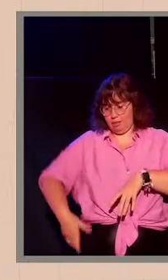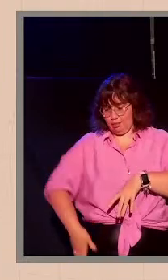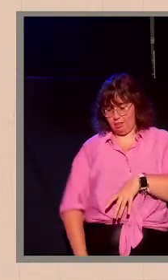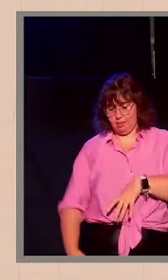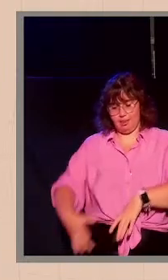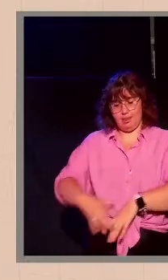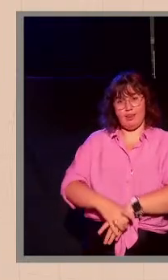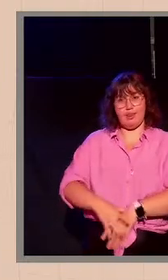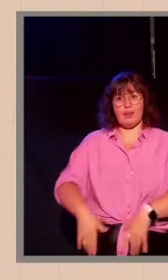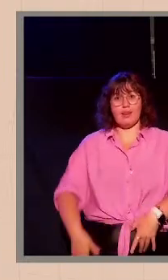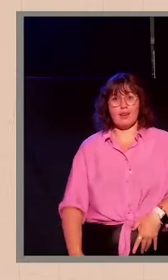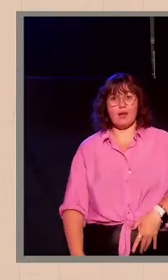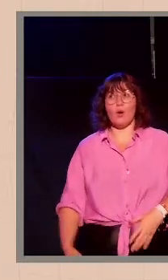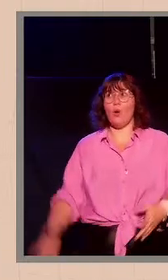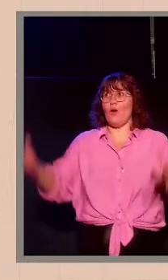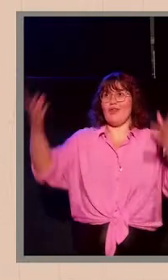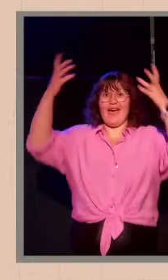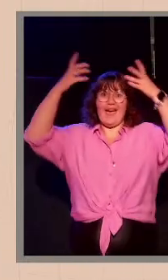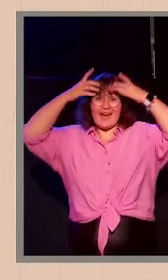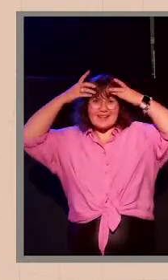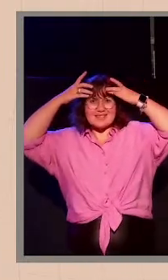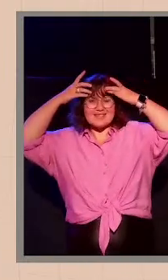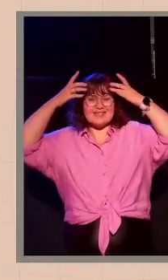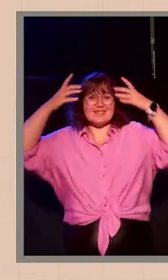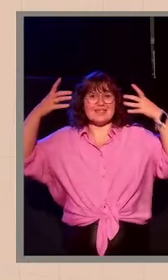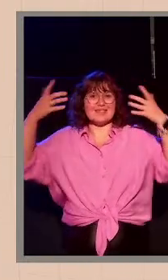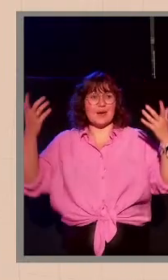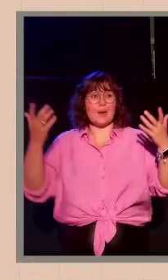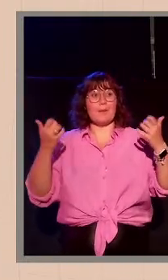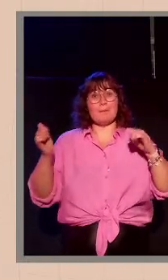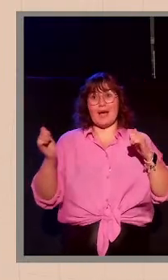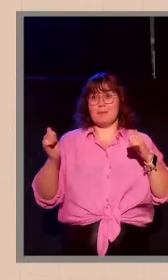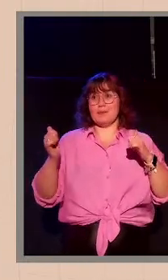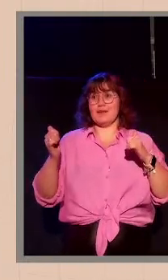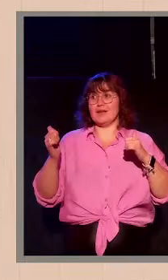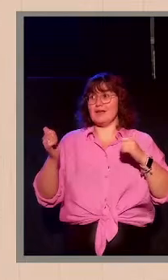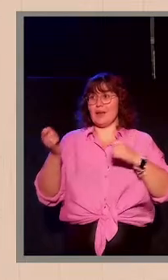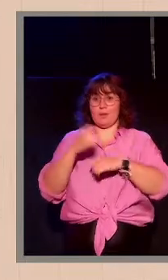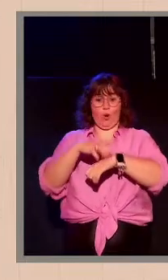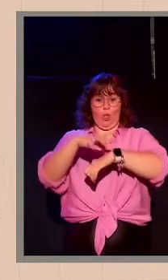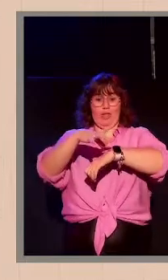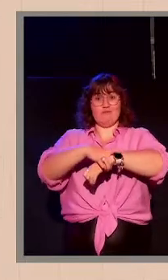do. They'll put it on their heads. They might even put it on their wrists.